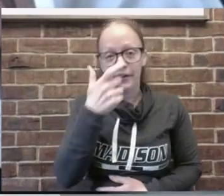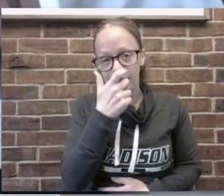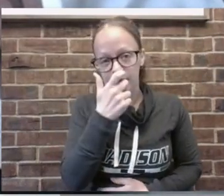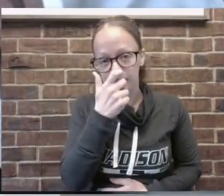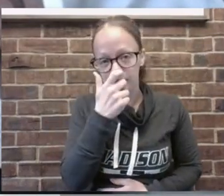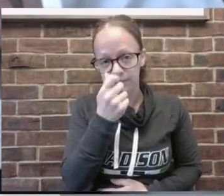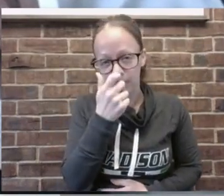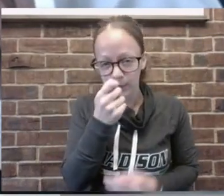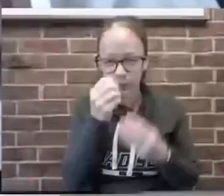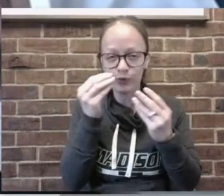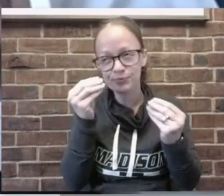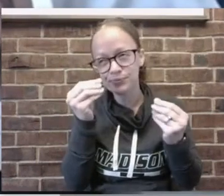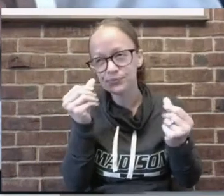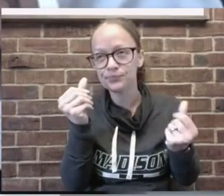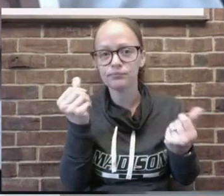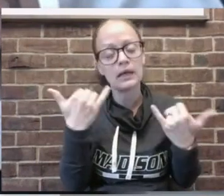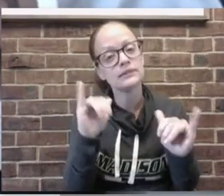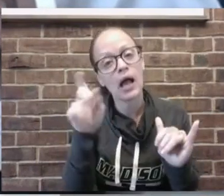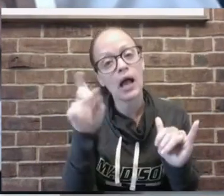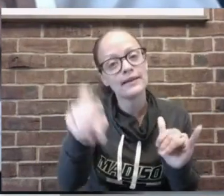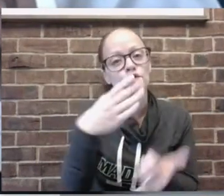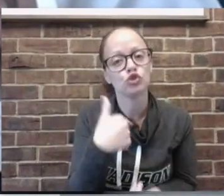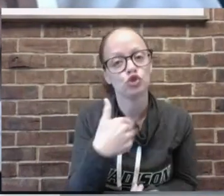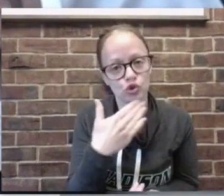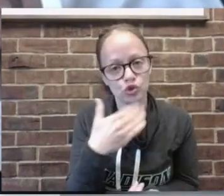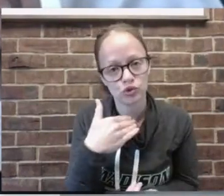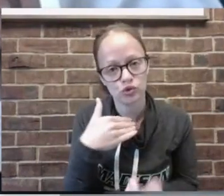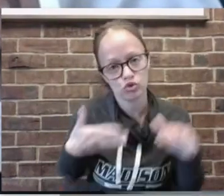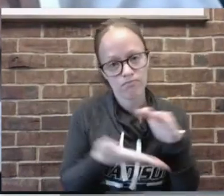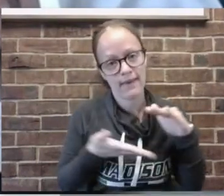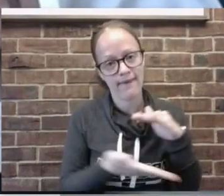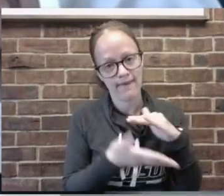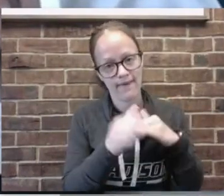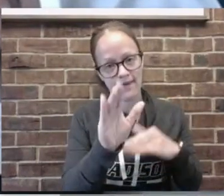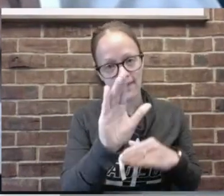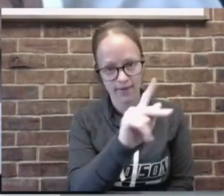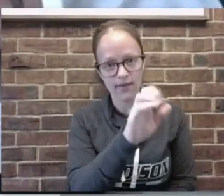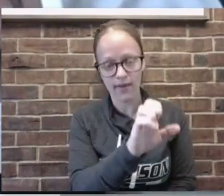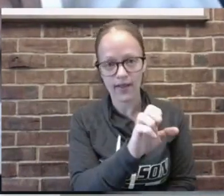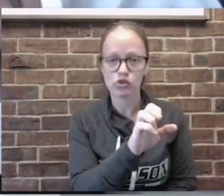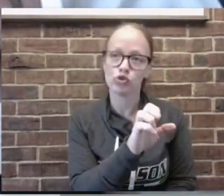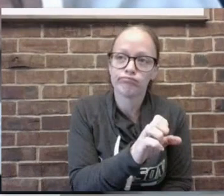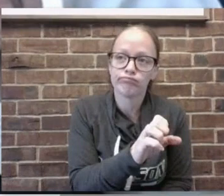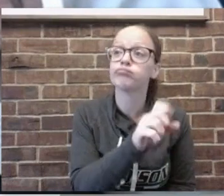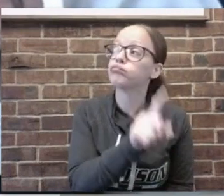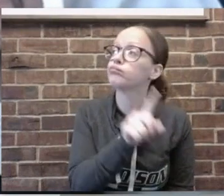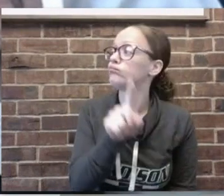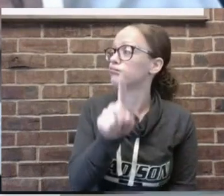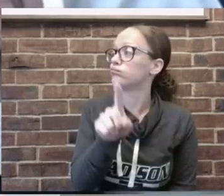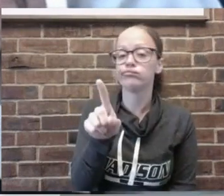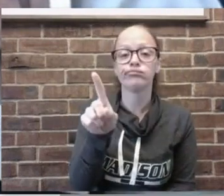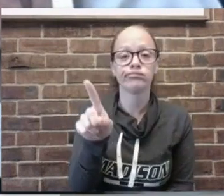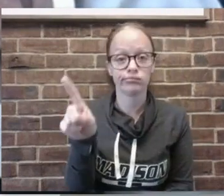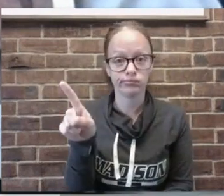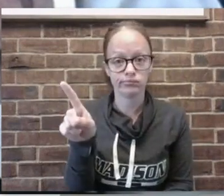still didn't have that cup of sugar for my granny's cake so I went to the next house this guy was the first